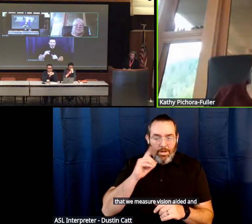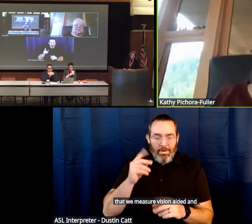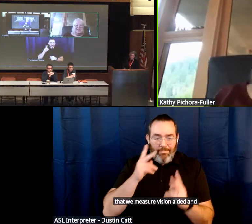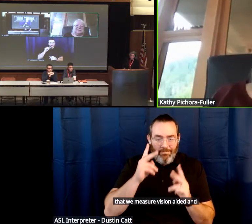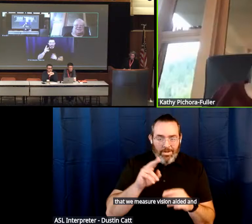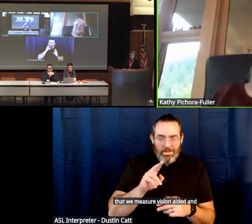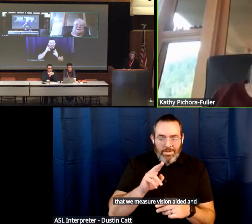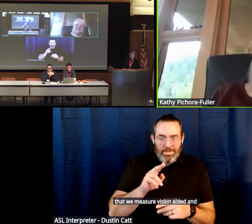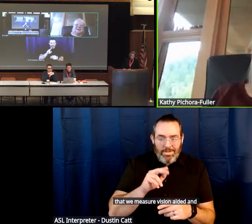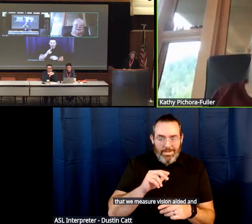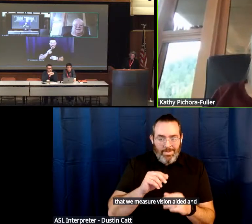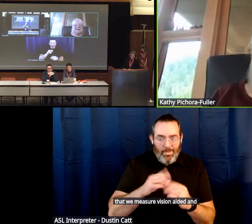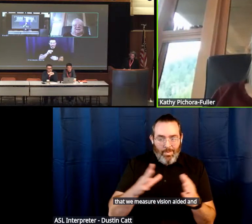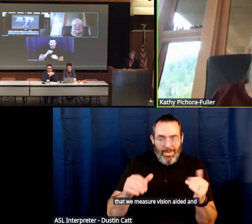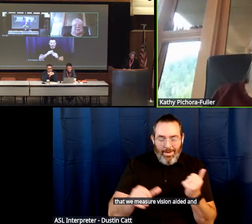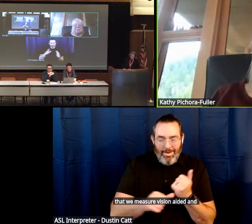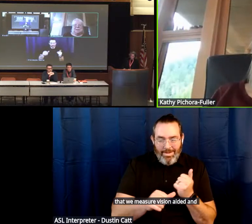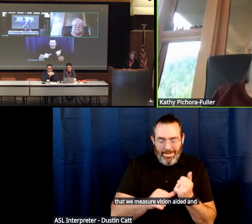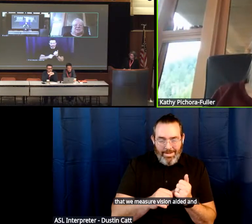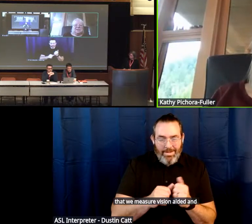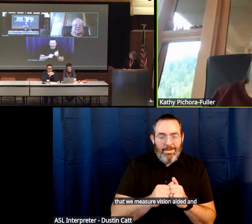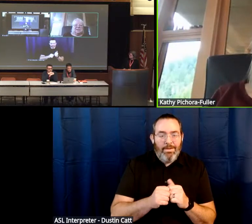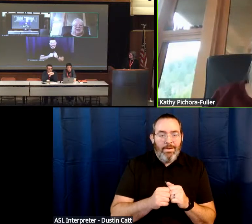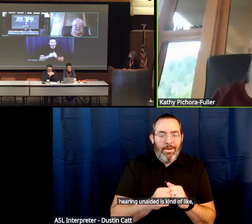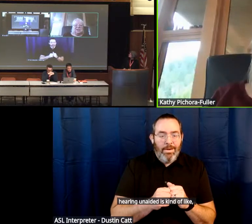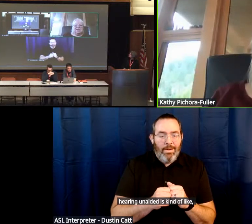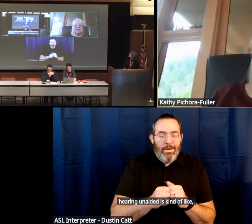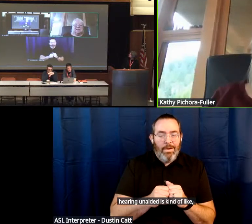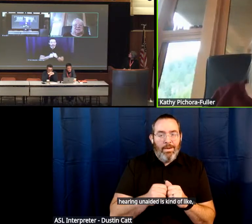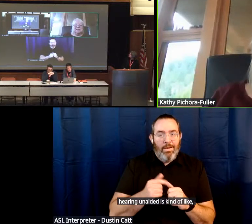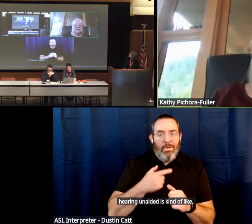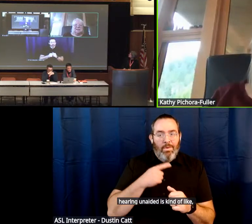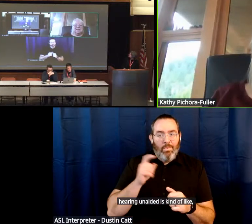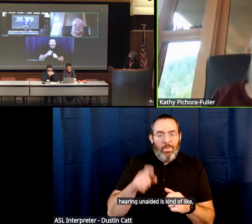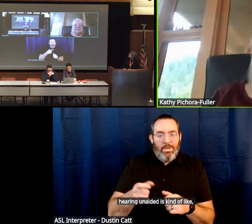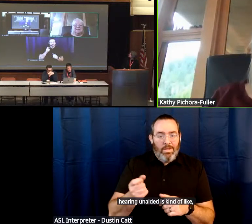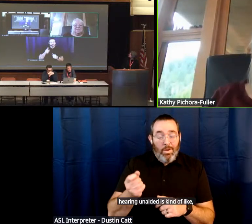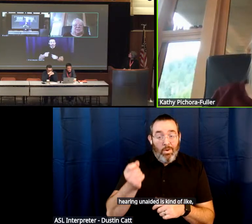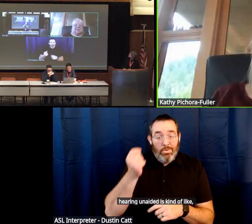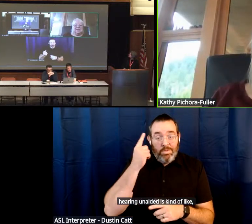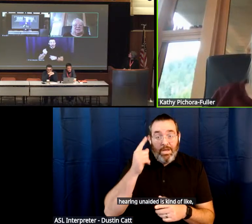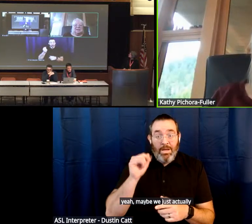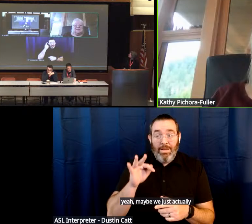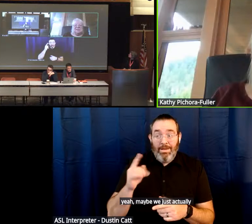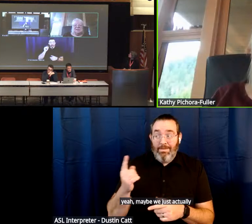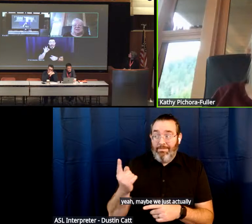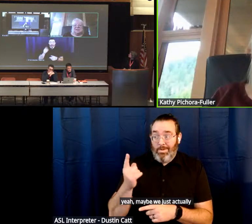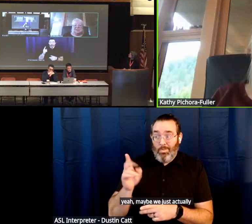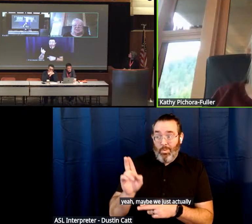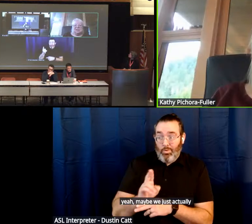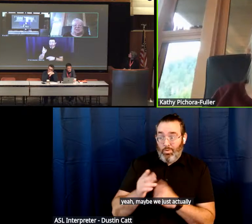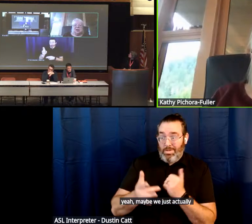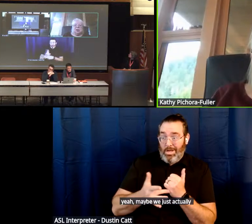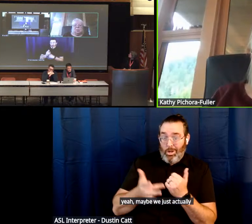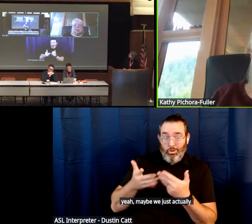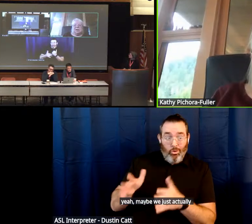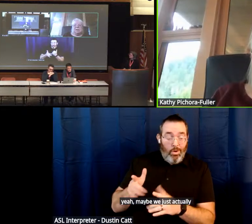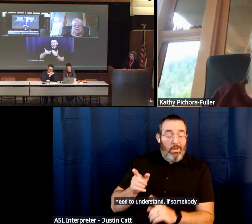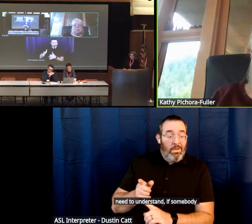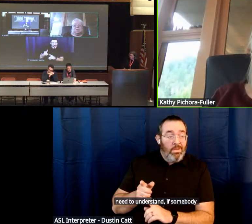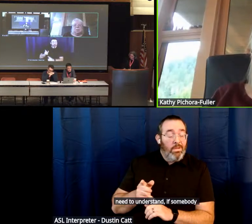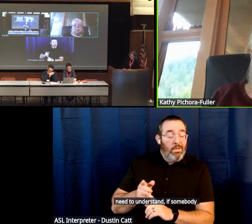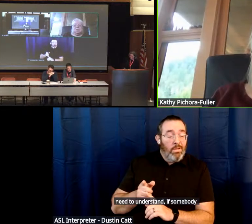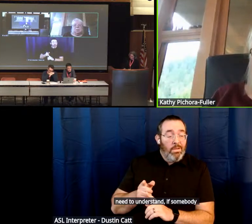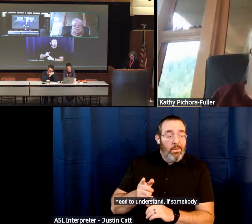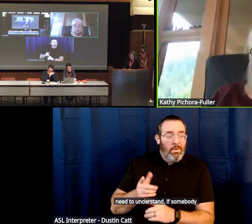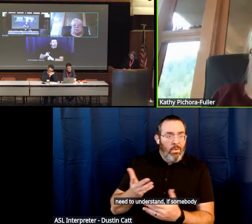a like, yeah, maybe we just actually need to understand if somebody is using technology, what